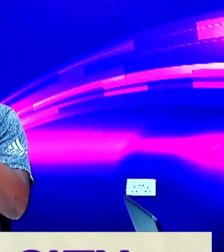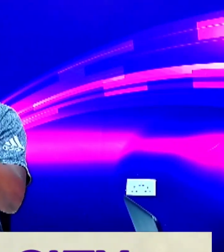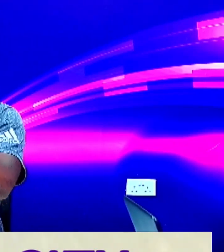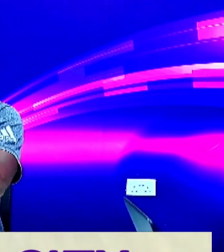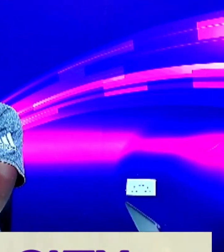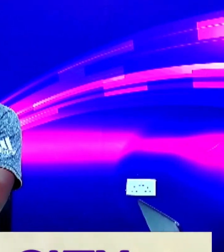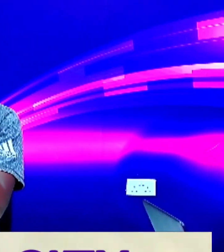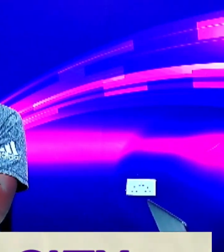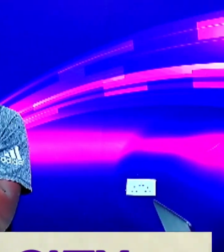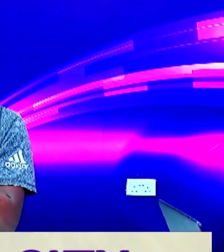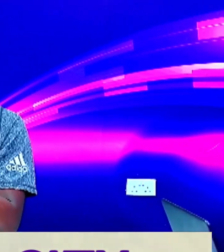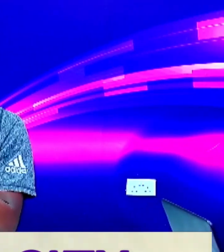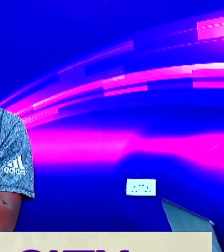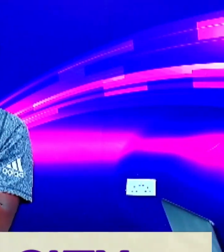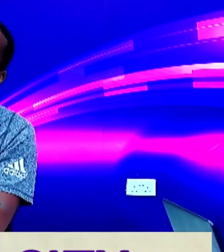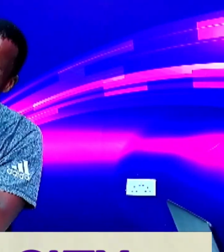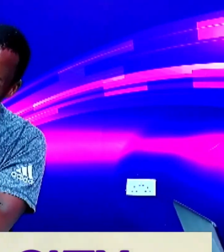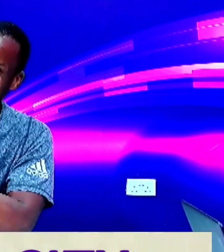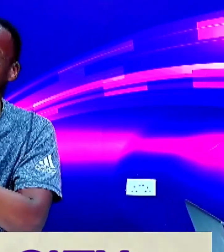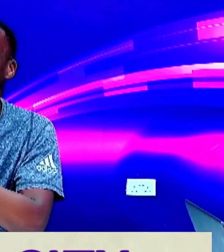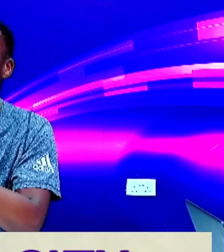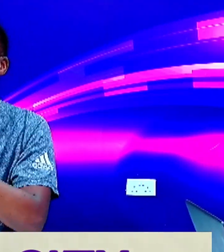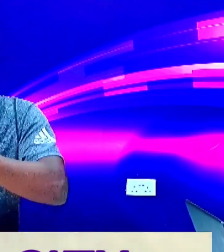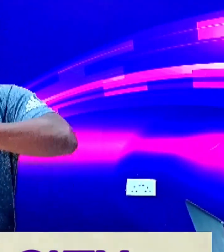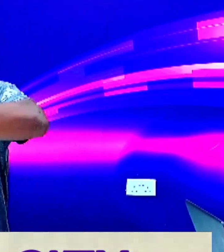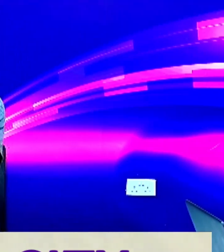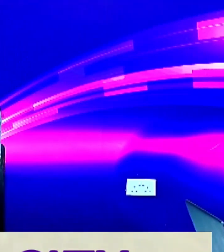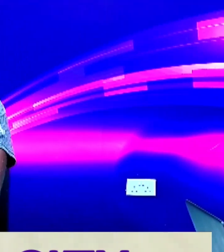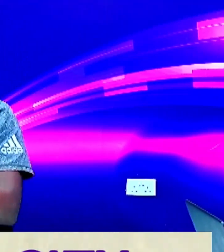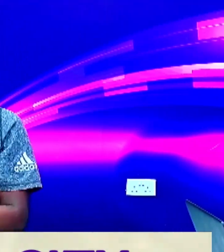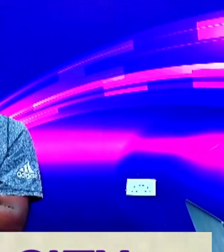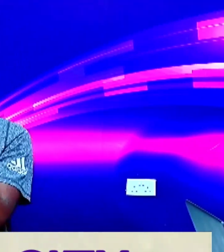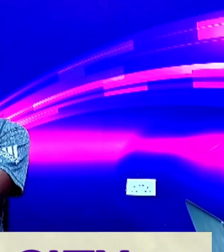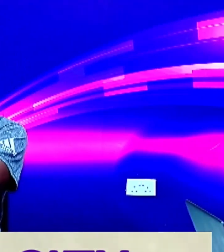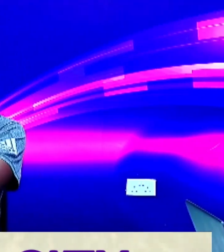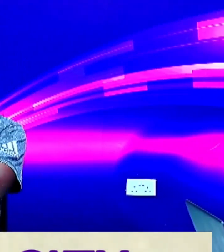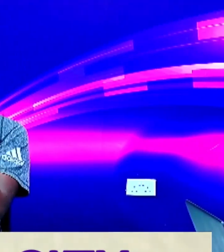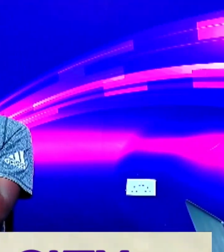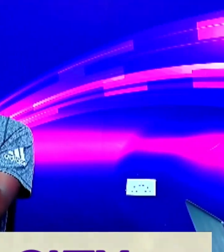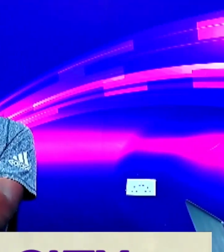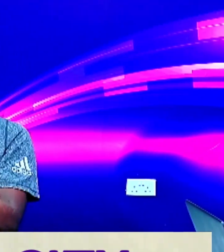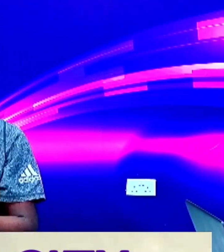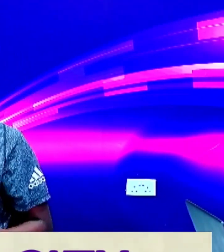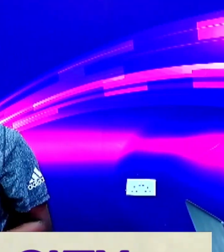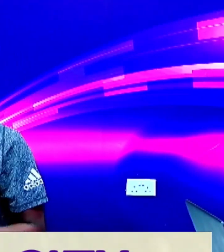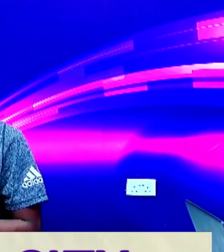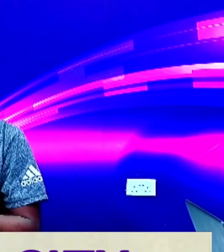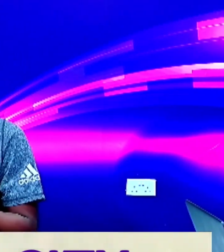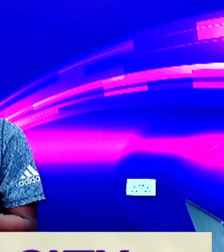And again, with the signing of Gyökeres, this will add more power, and will definitely